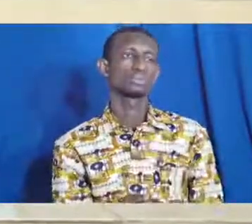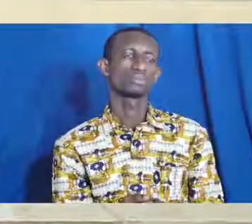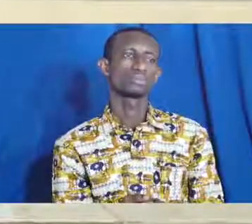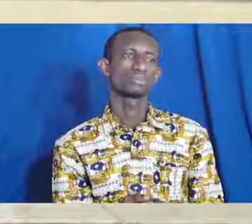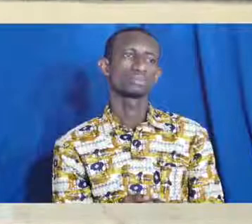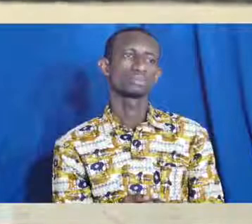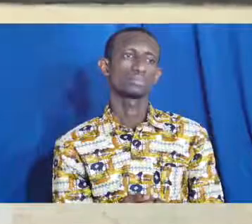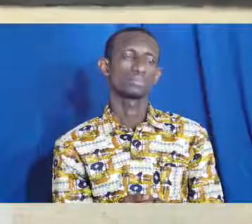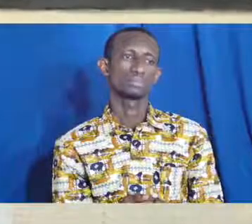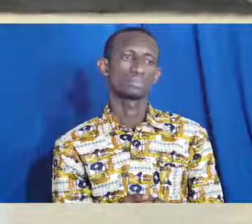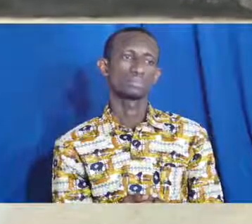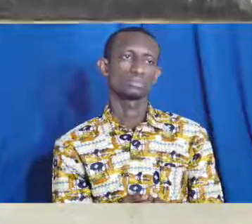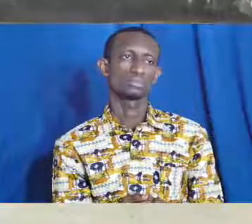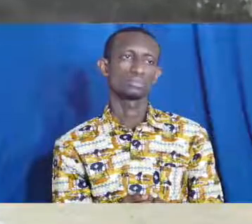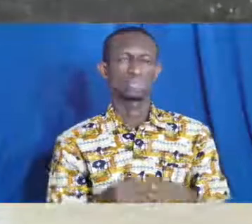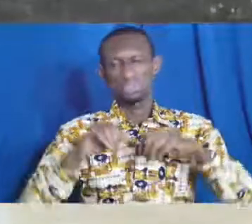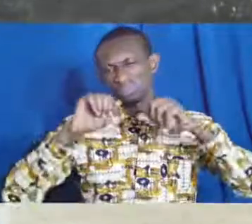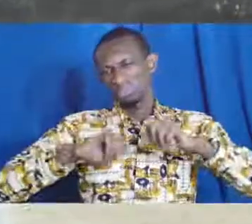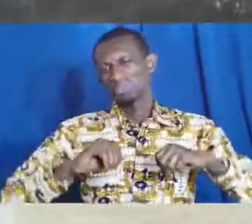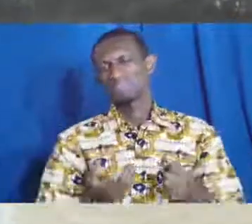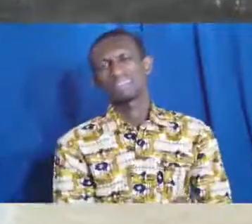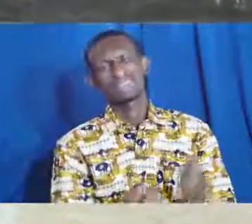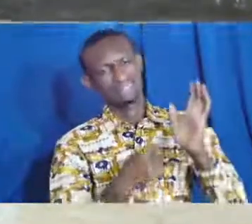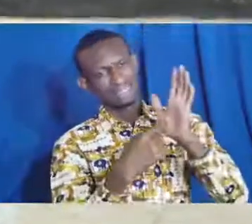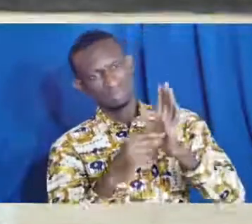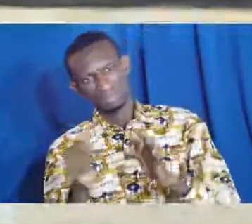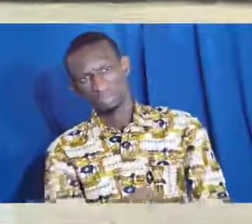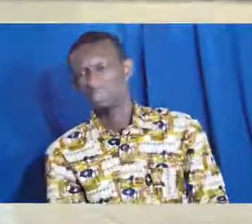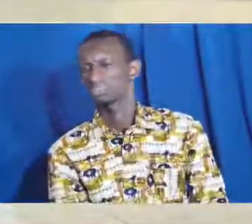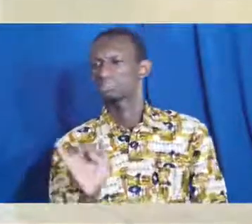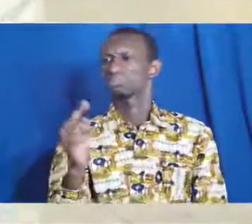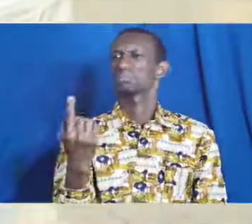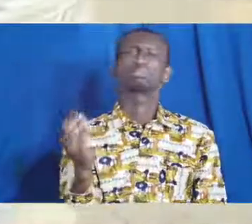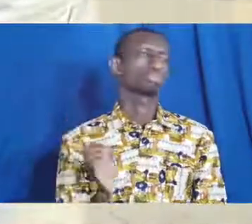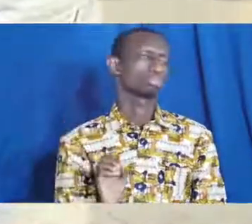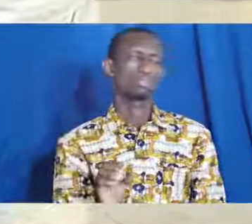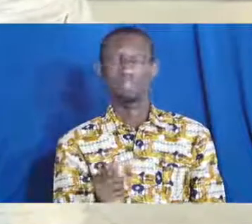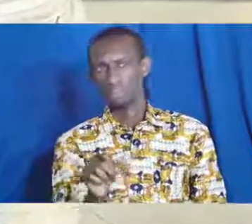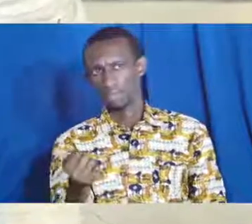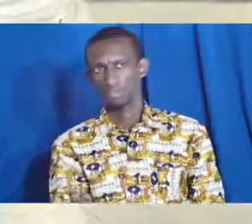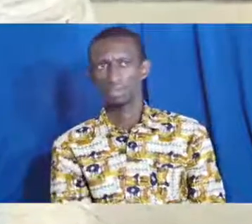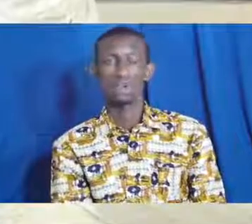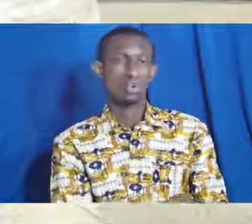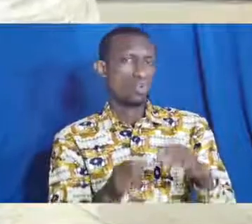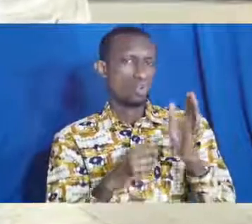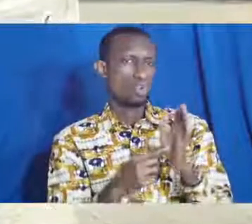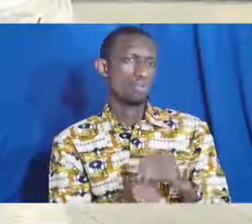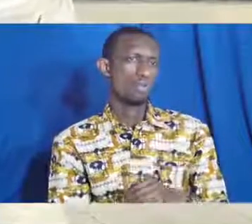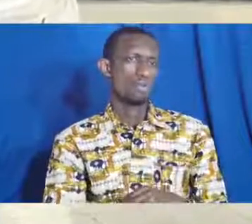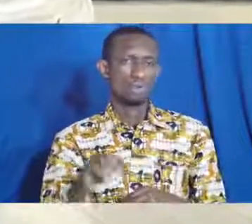other examples, not necessarily only this. So metals, you can have sodium with